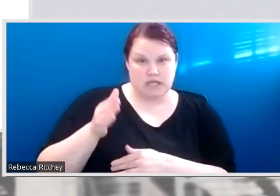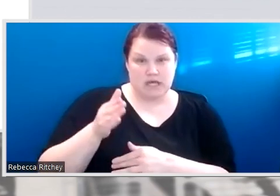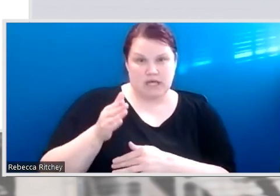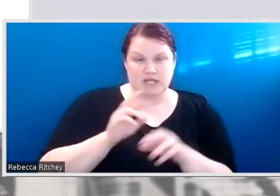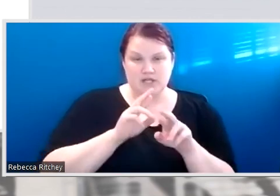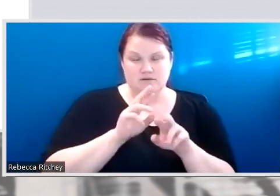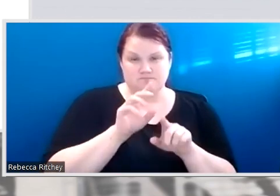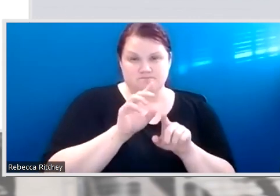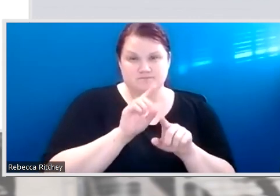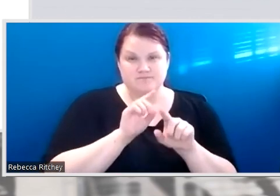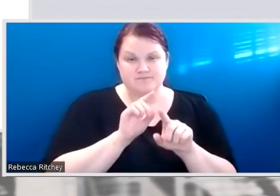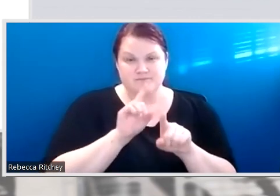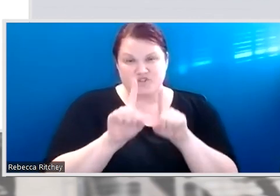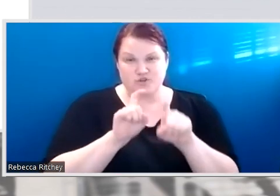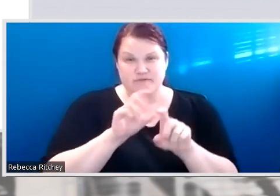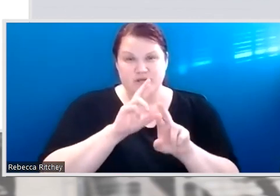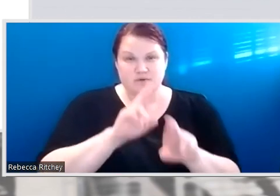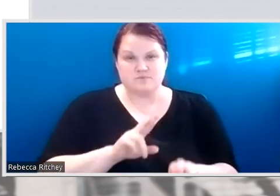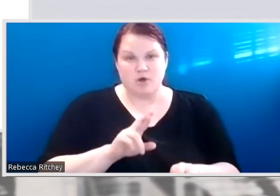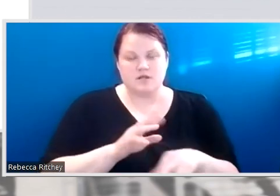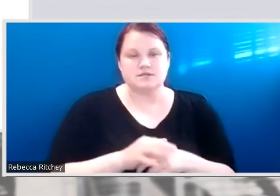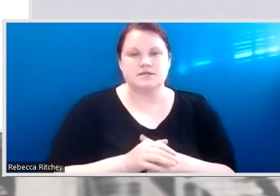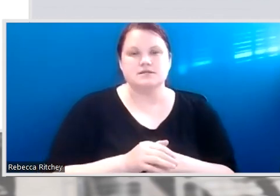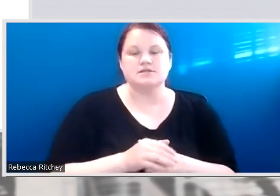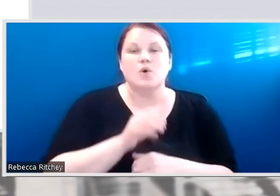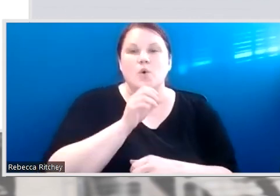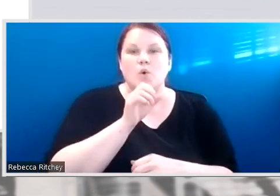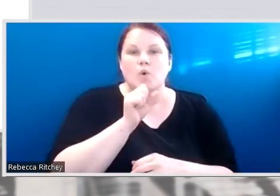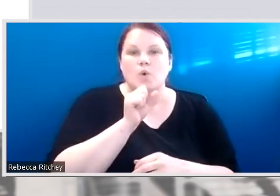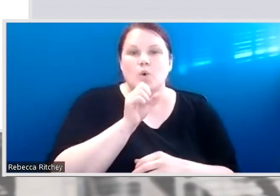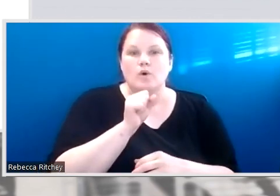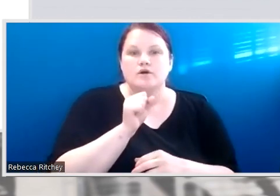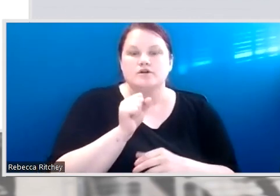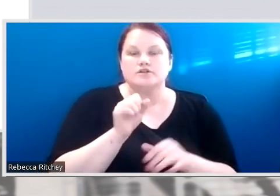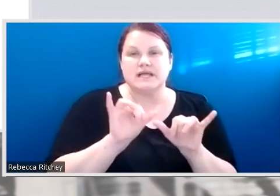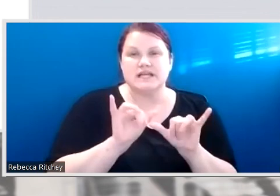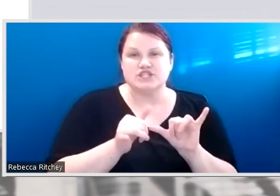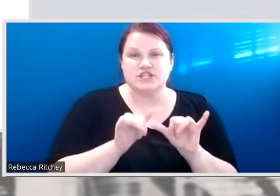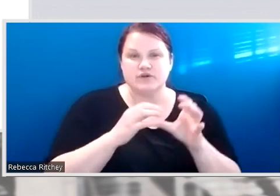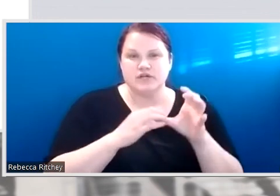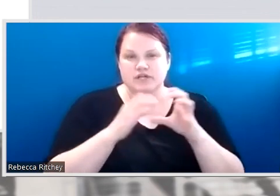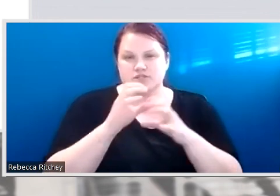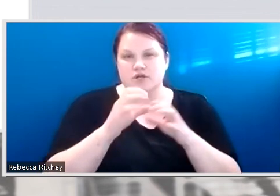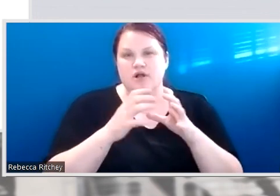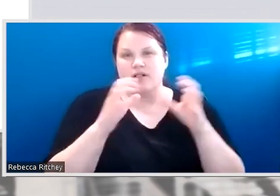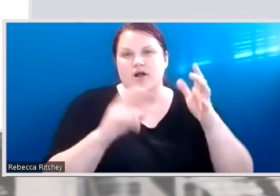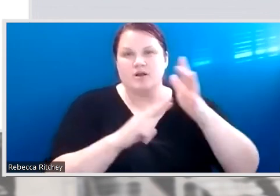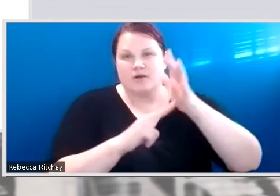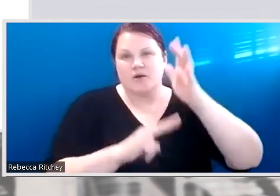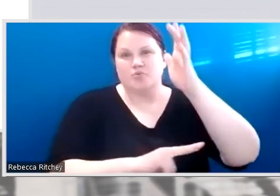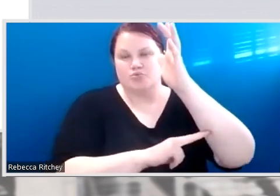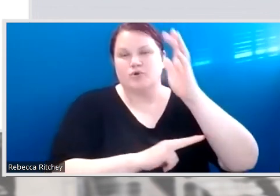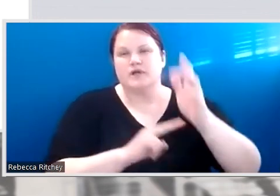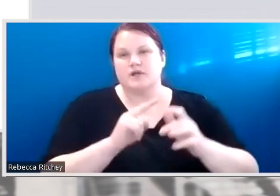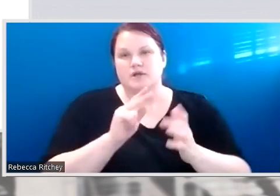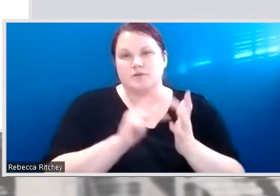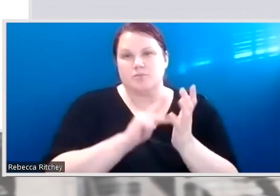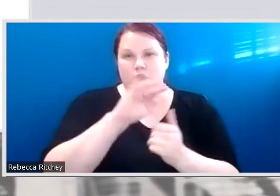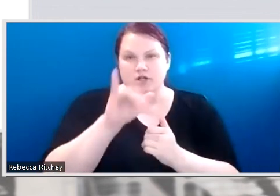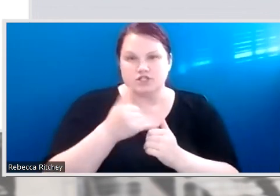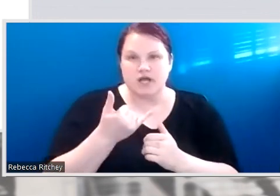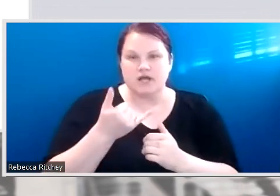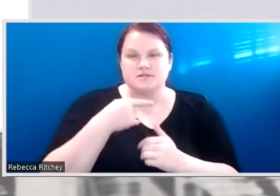responses broken out by type. The orange type is going to be engineering and construction. So that's a lot of our bridge projects, public